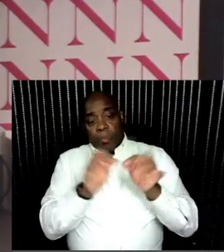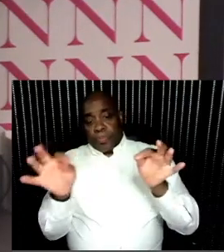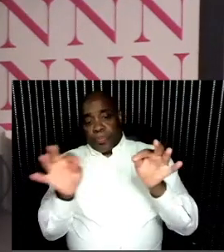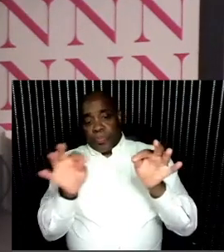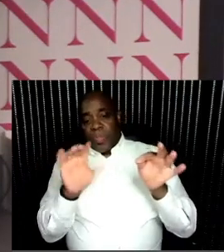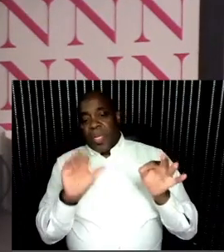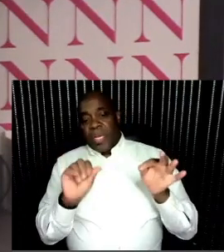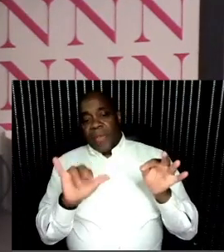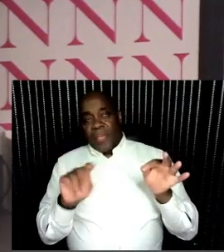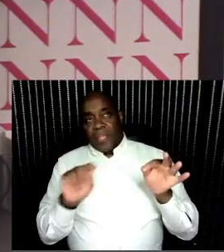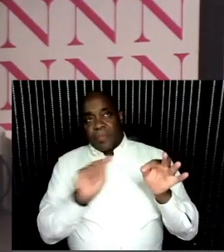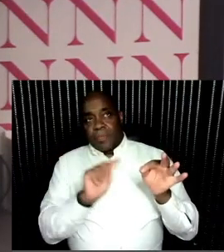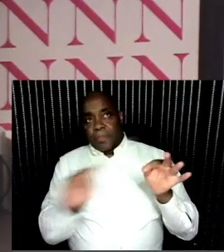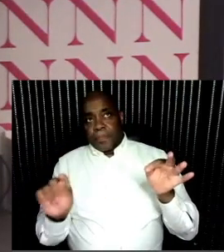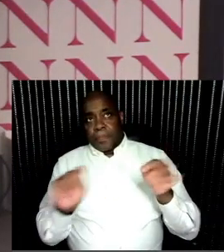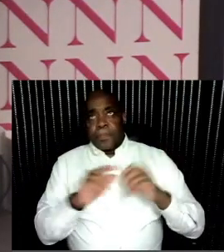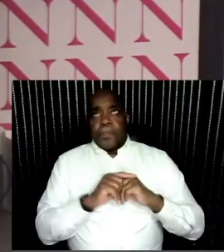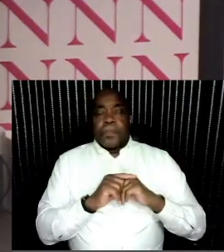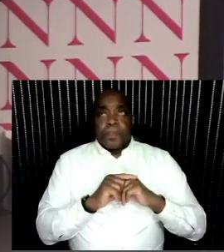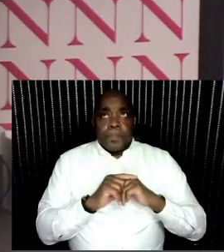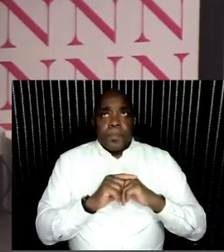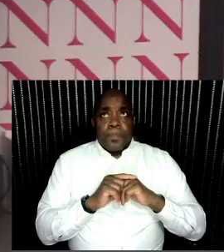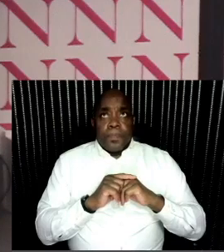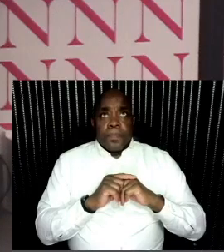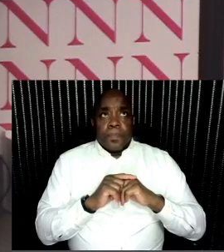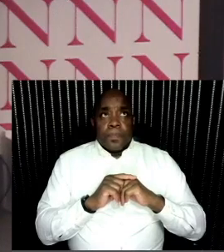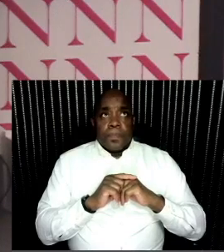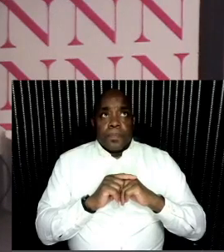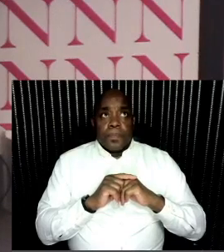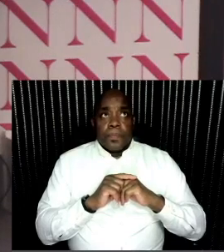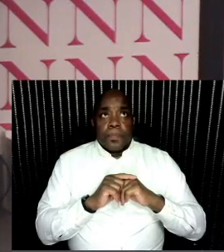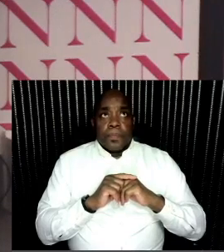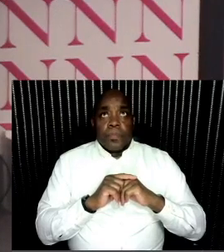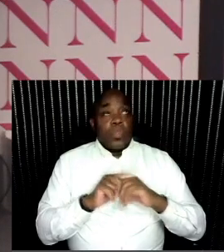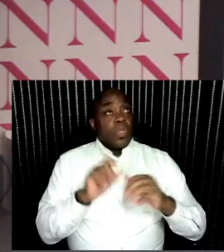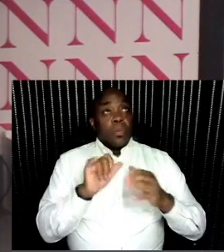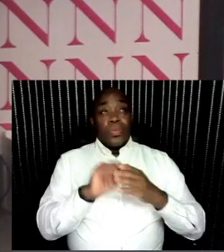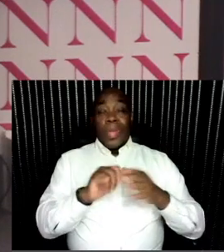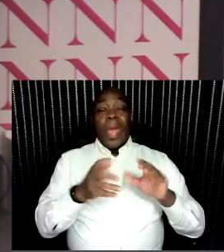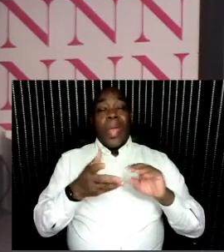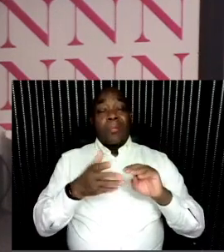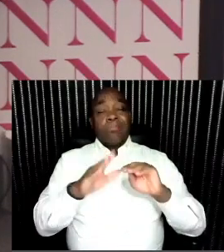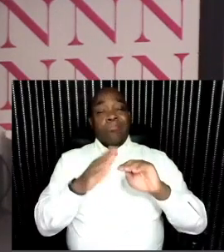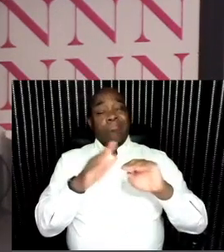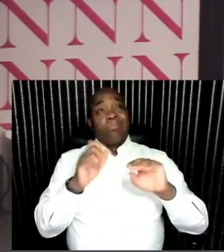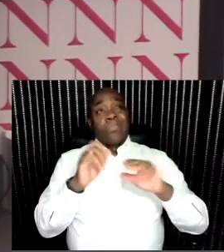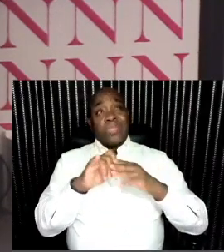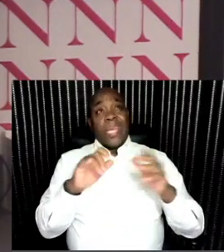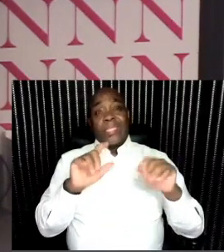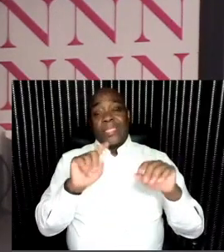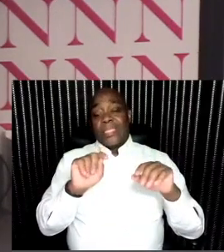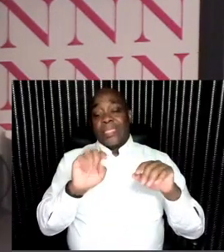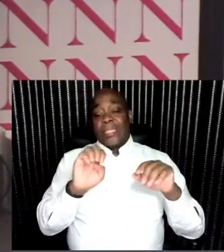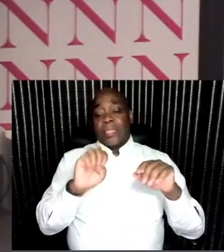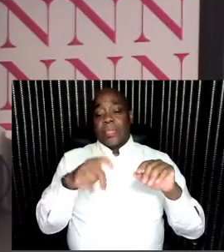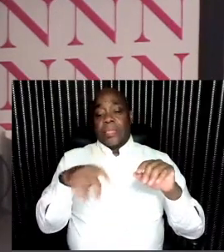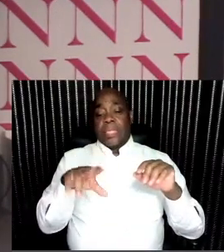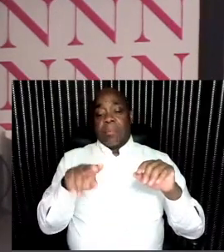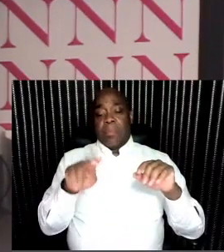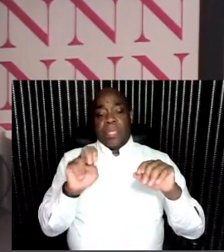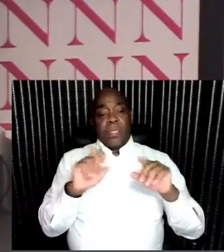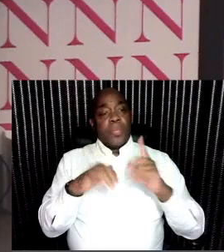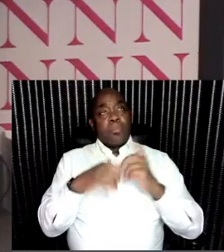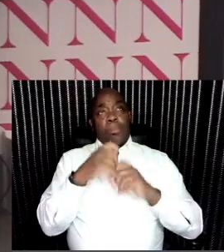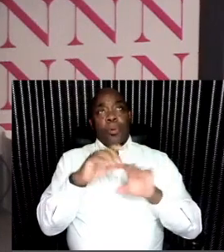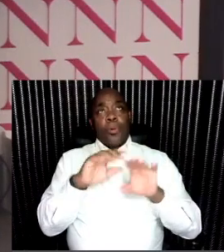that's, I think, increasingly the template that most organizations are comfortable with